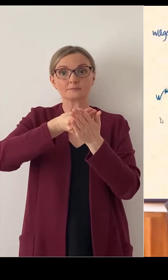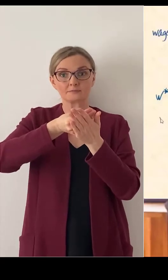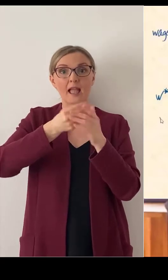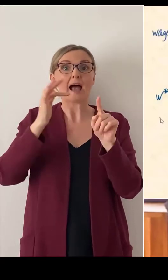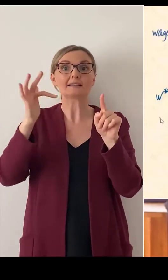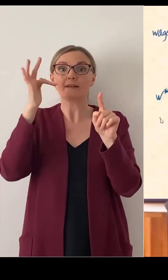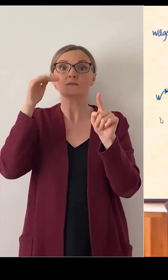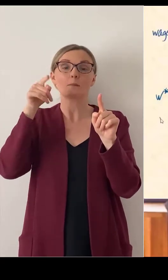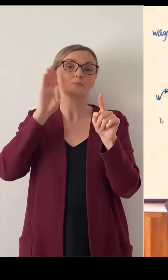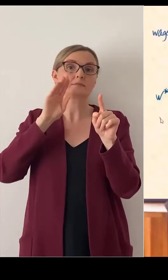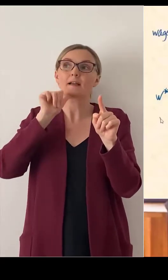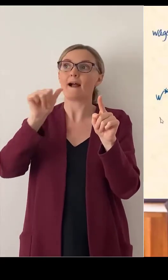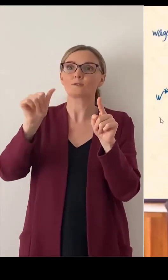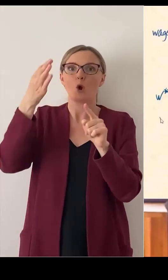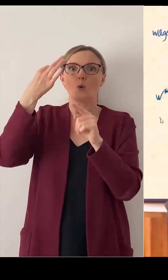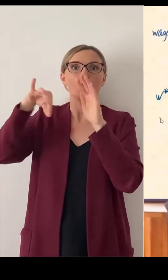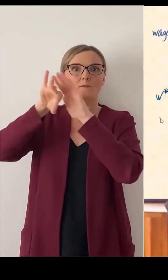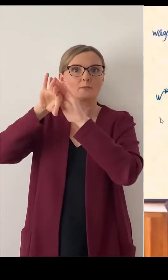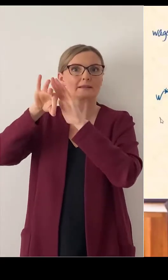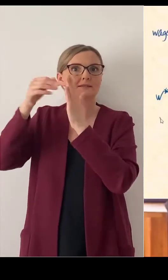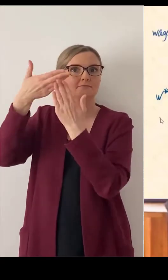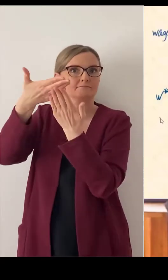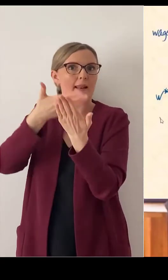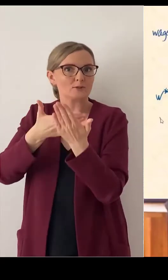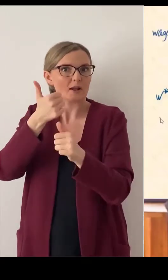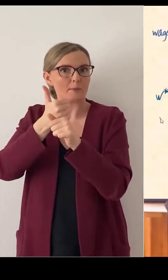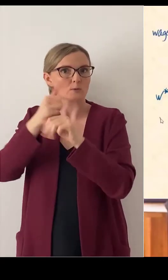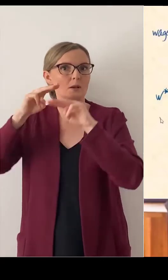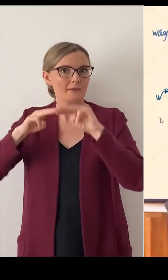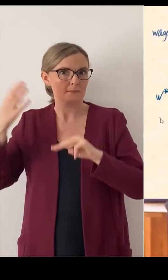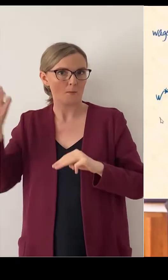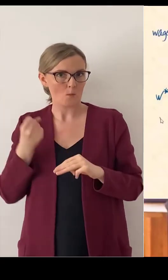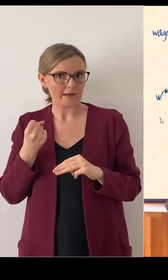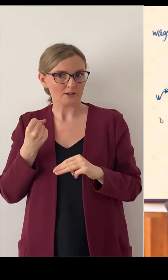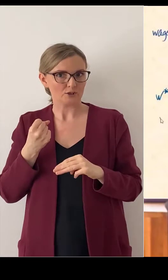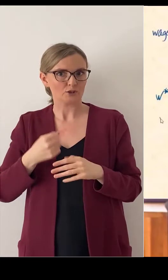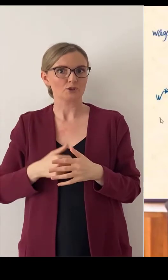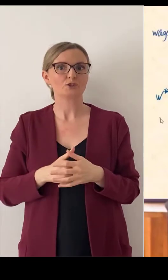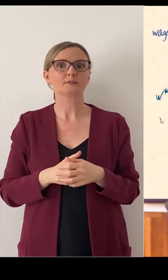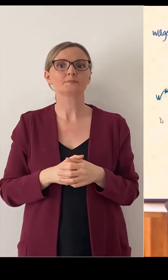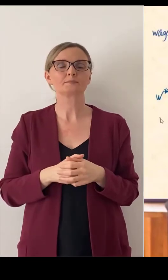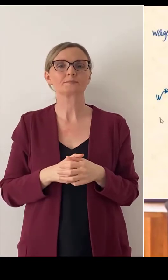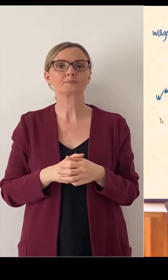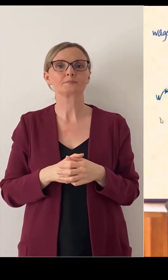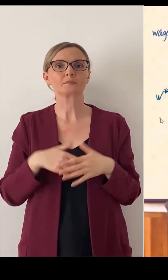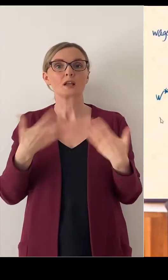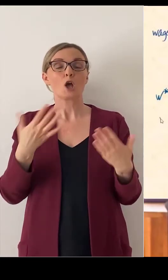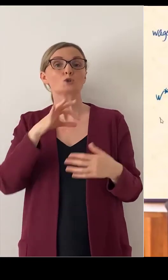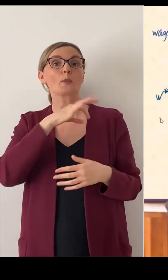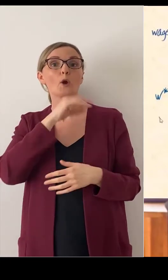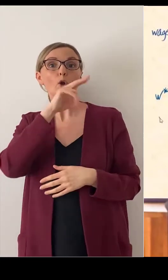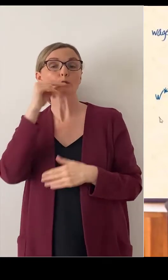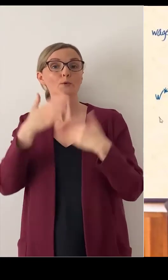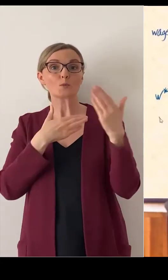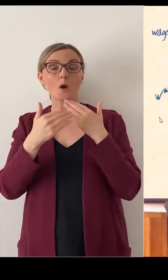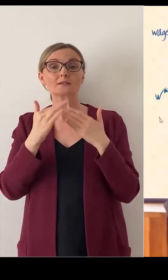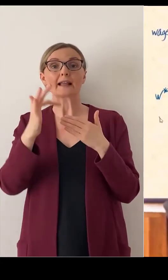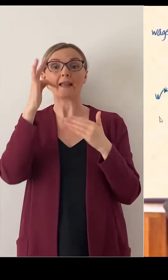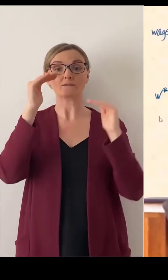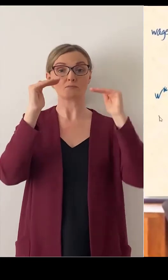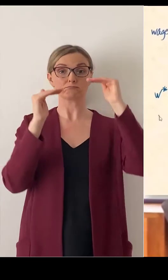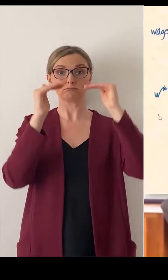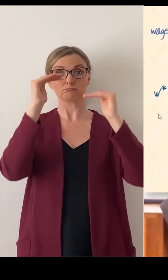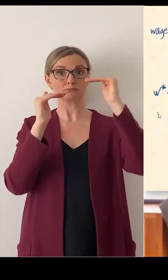government intervention. At this wage rate, the good news is there is no unemployment,